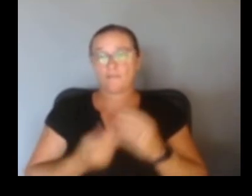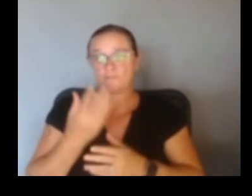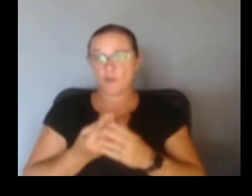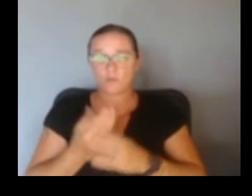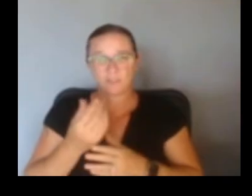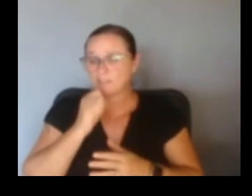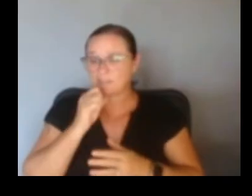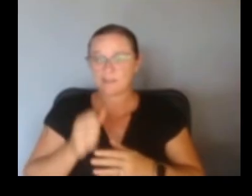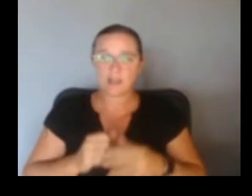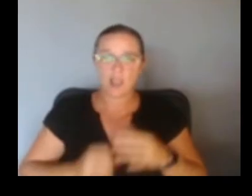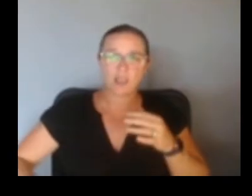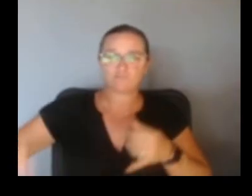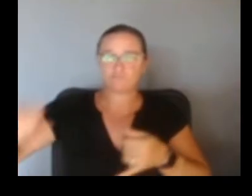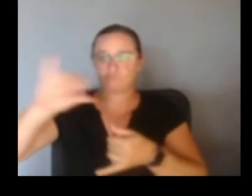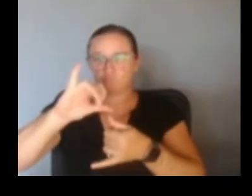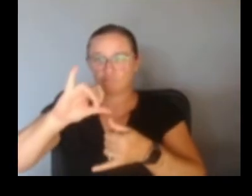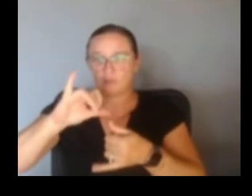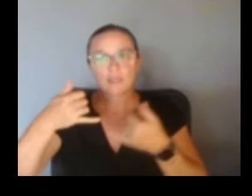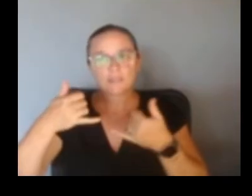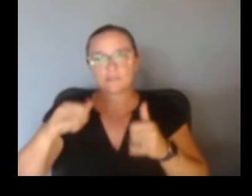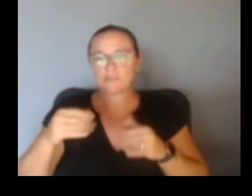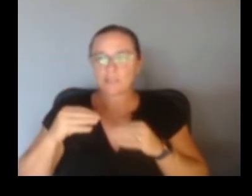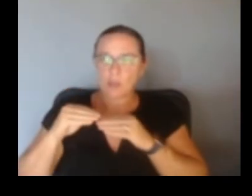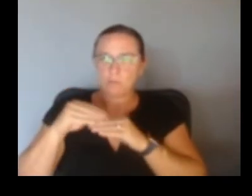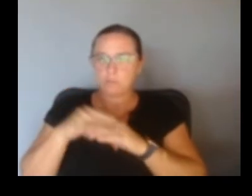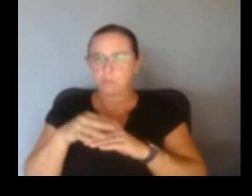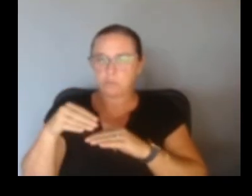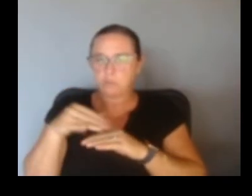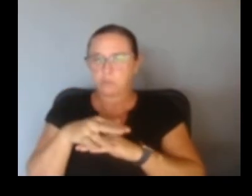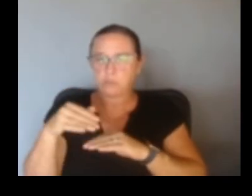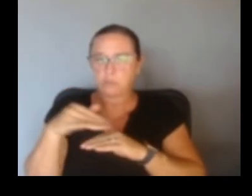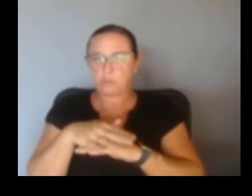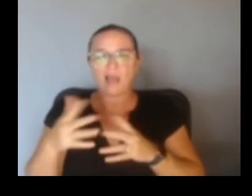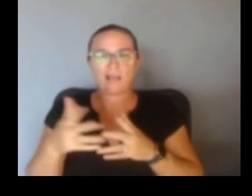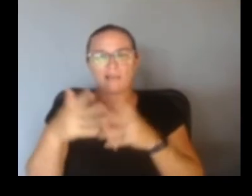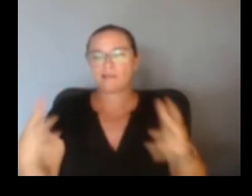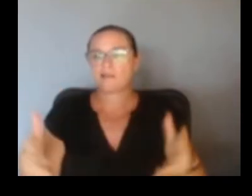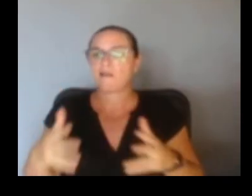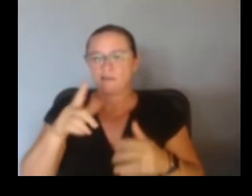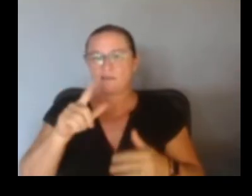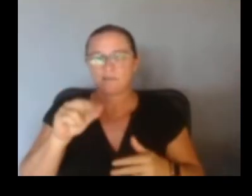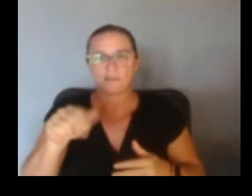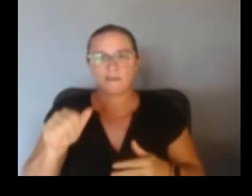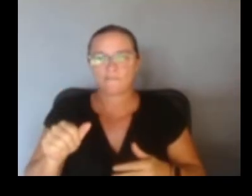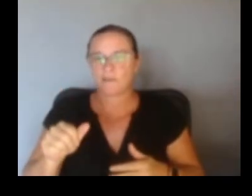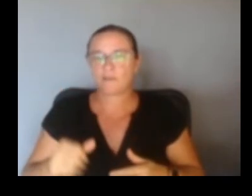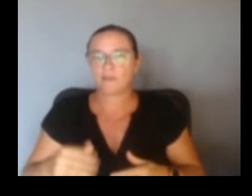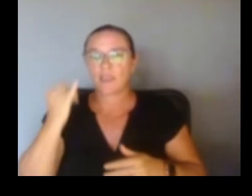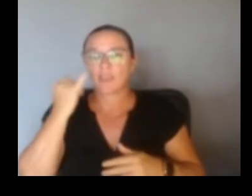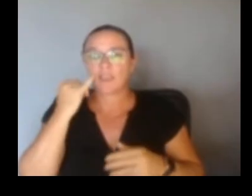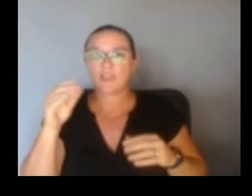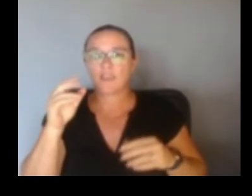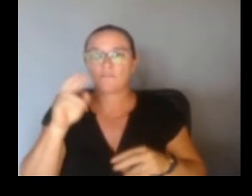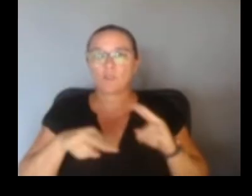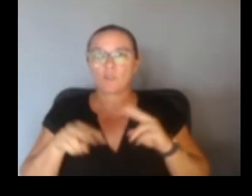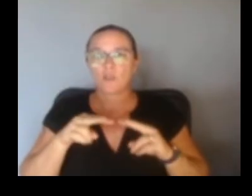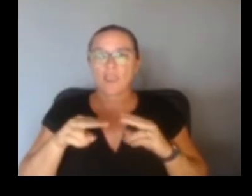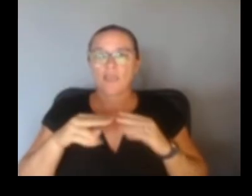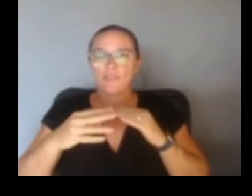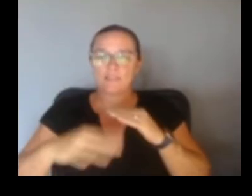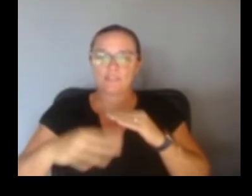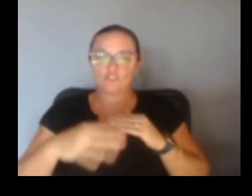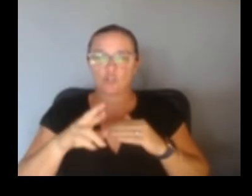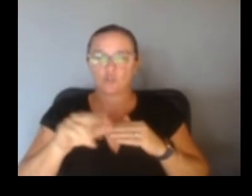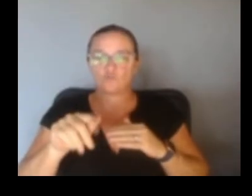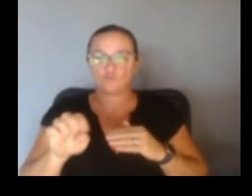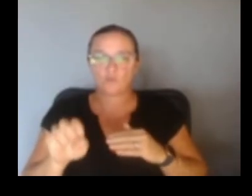a increasingly large amount of lava over the last few episodes here. And if we look at the discharge rates, which is how much lava is coming out over